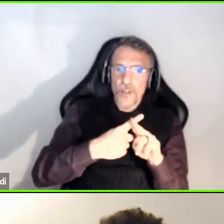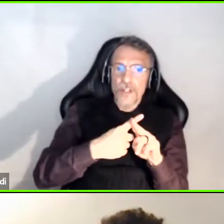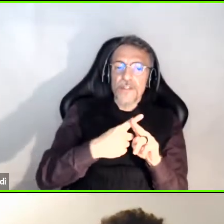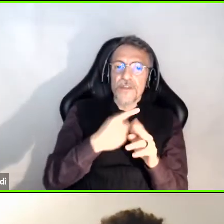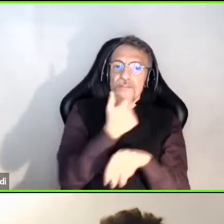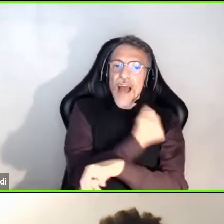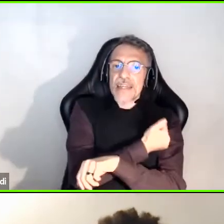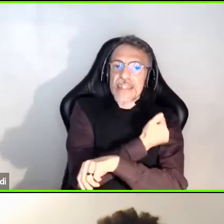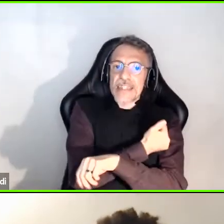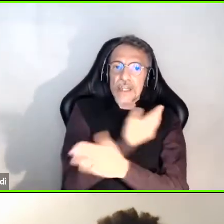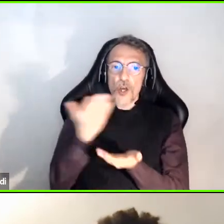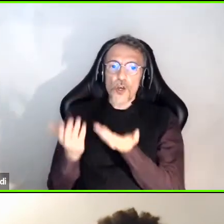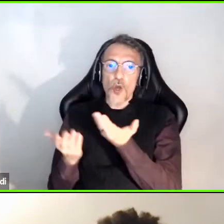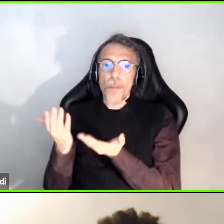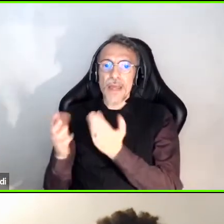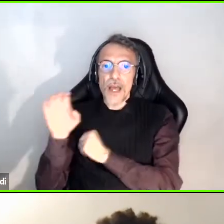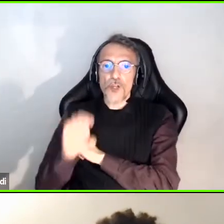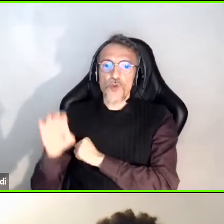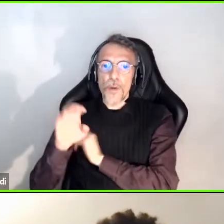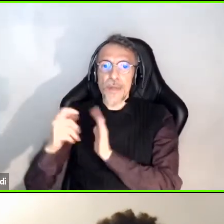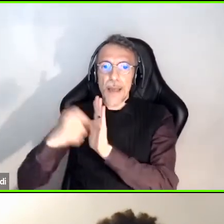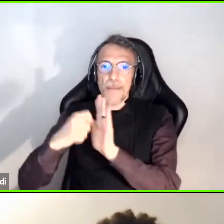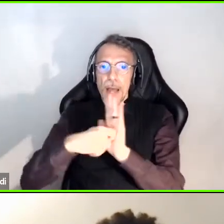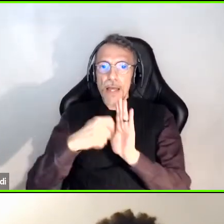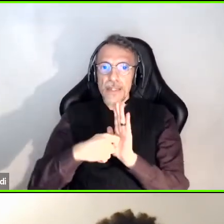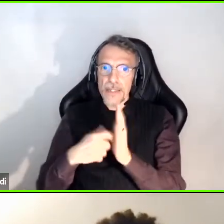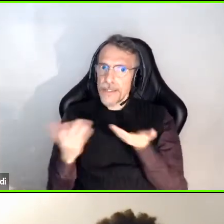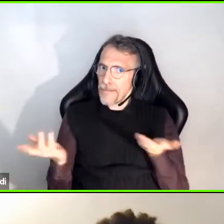to European buyers."